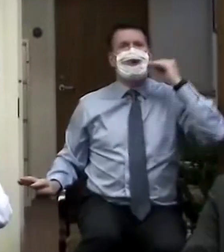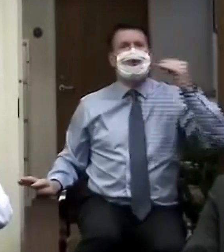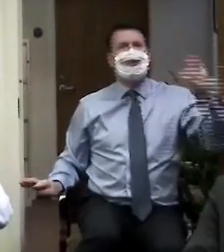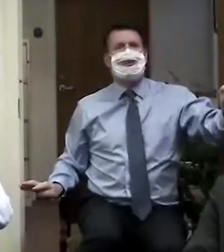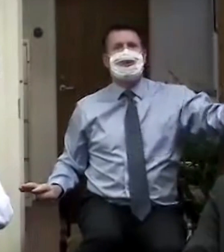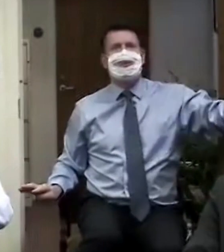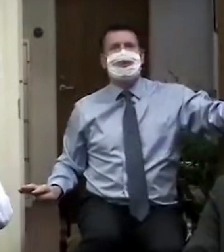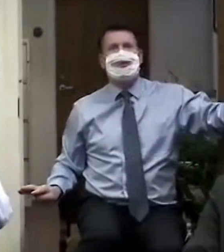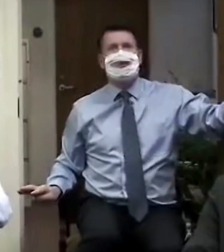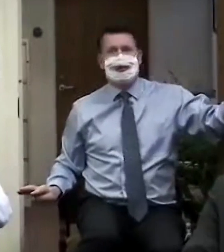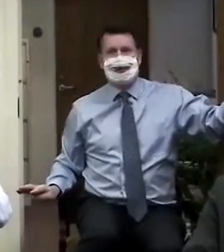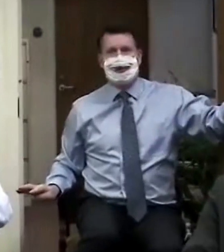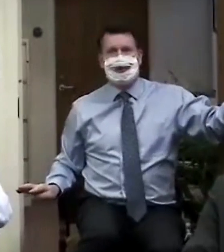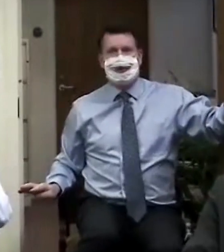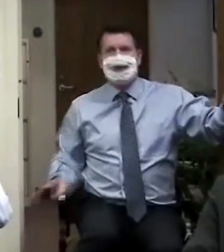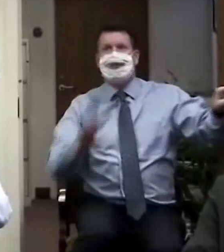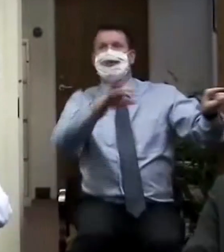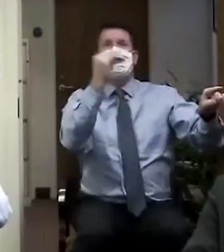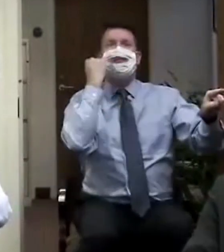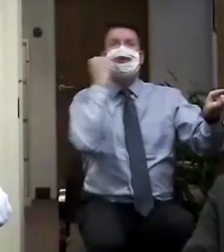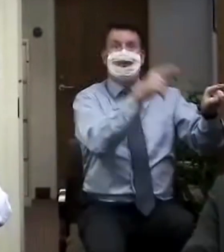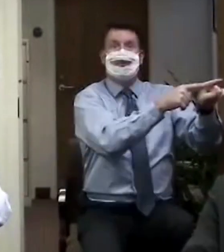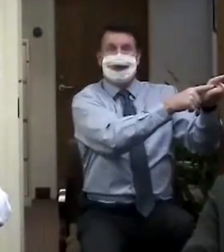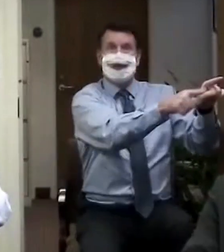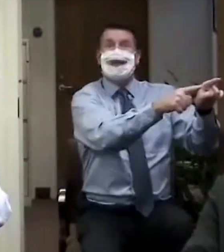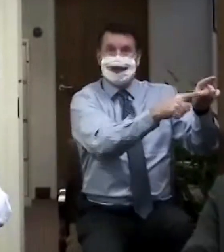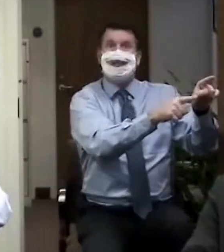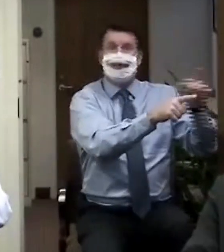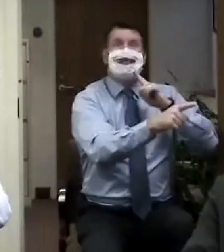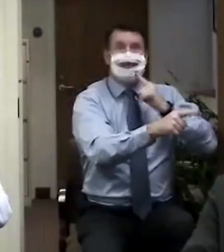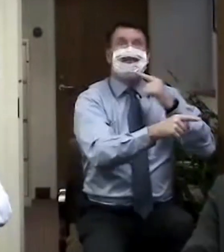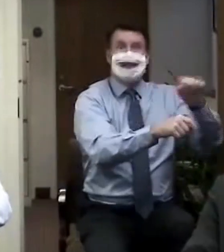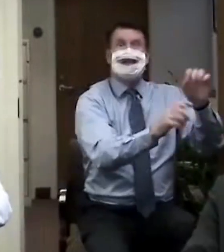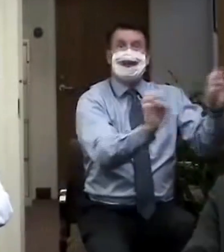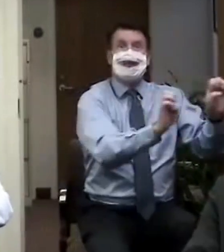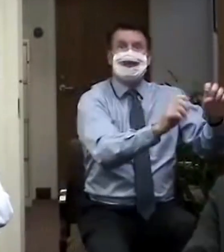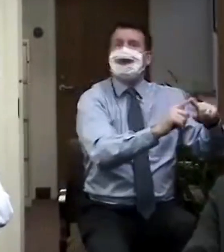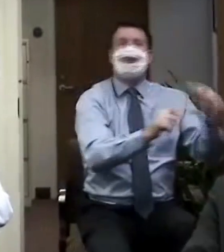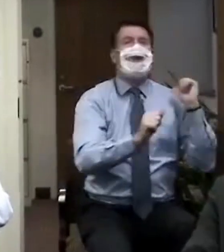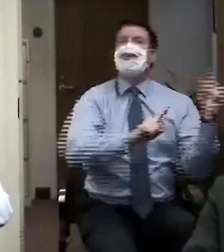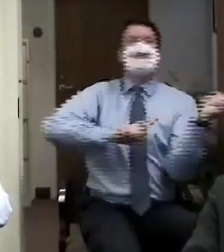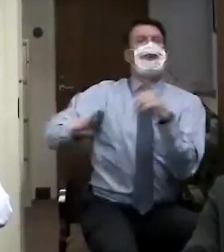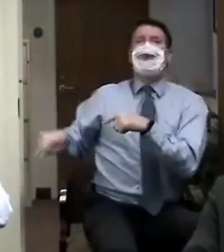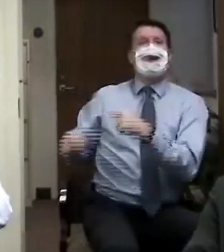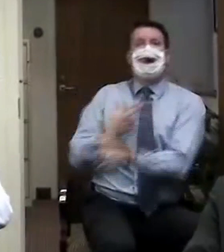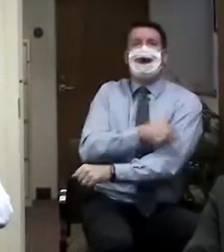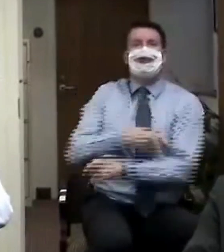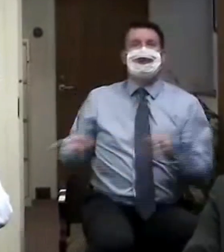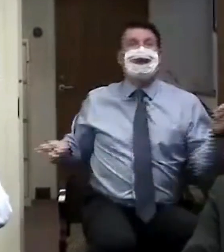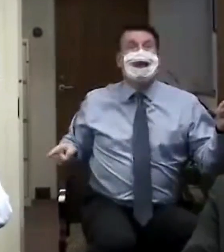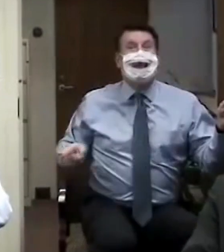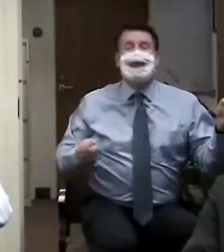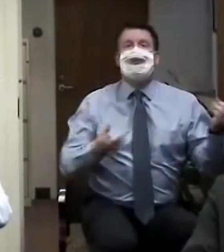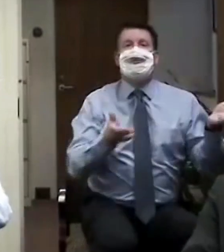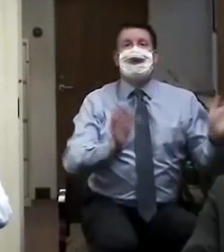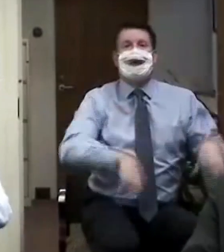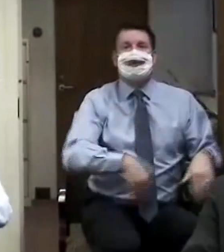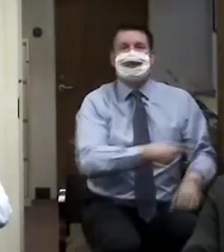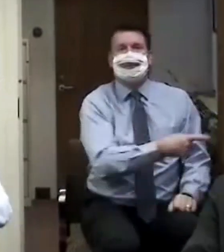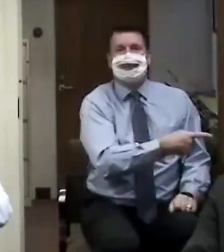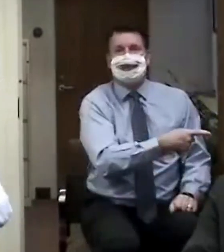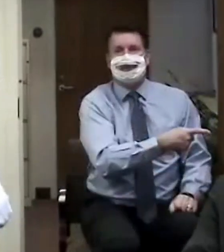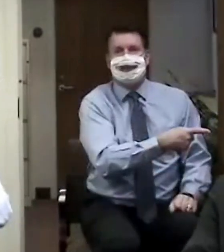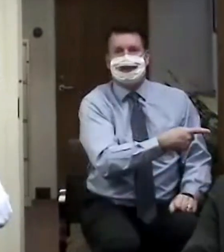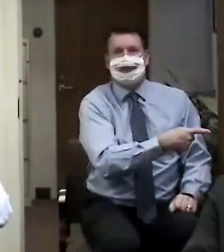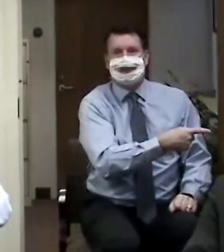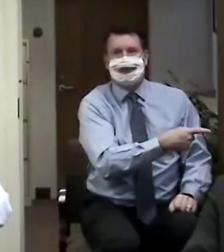aren't seeking it, and it has us concerned that they're waiting too long. As far as COVID goes, we've seen over the last 2 weeks a